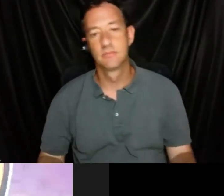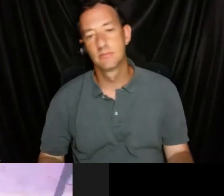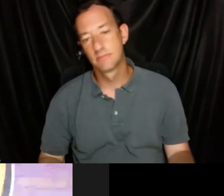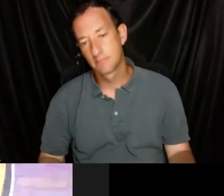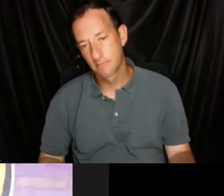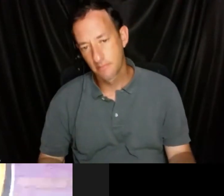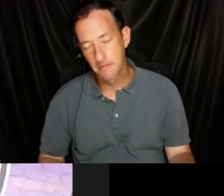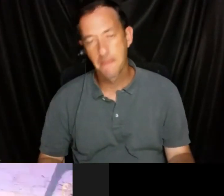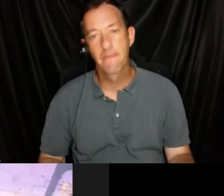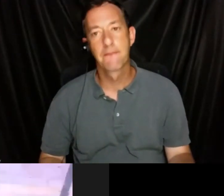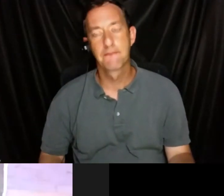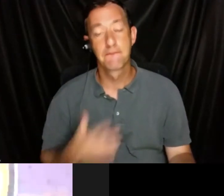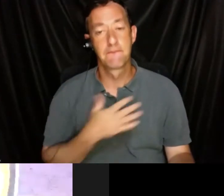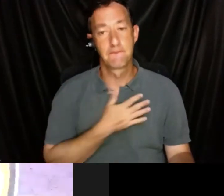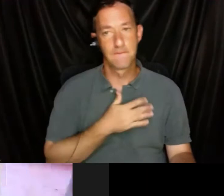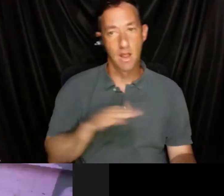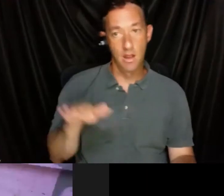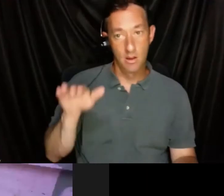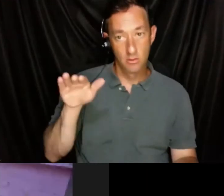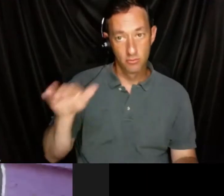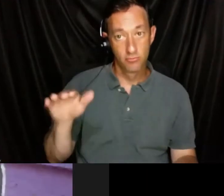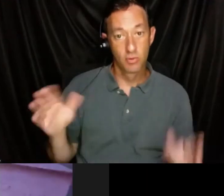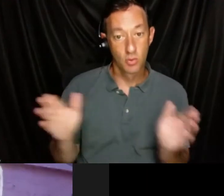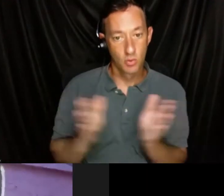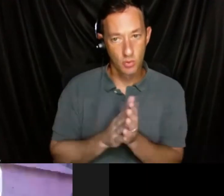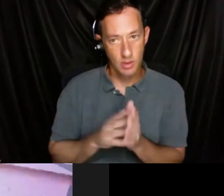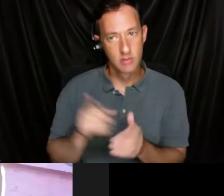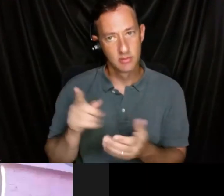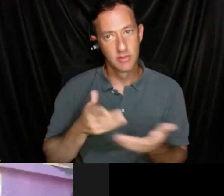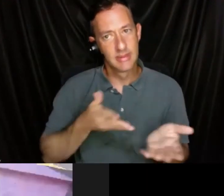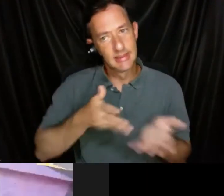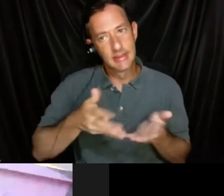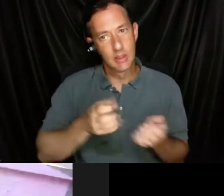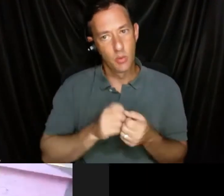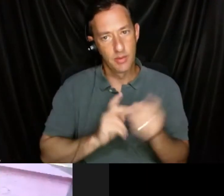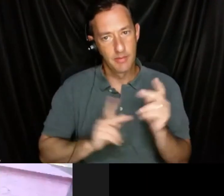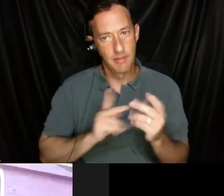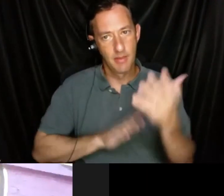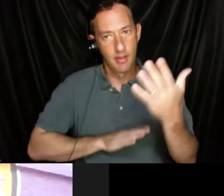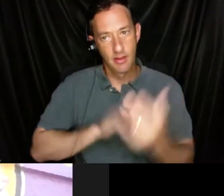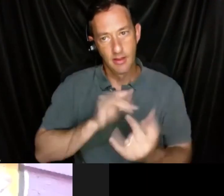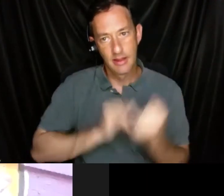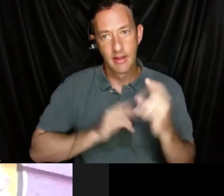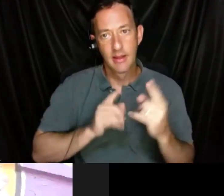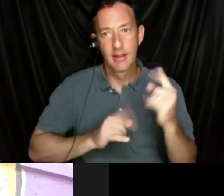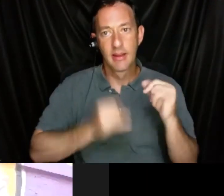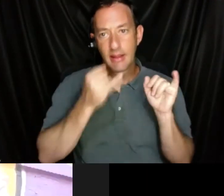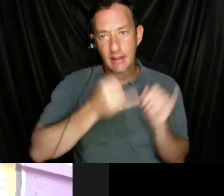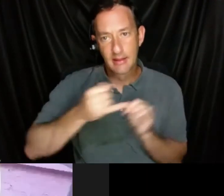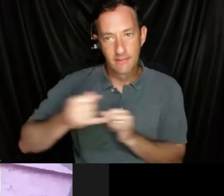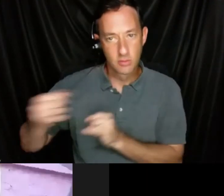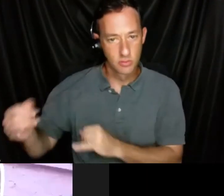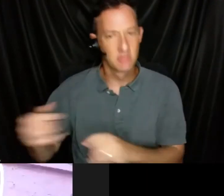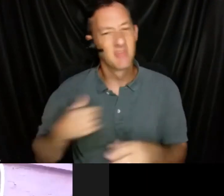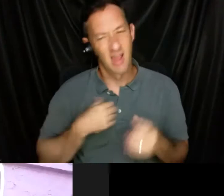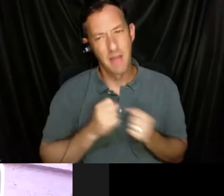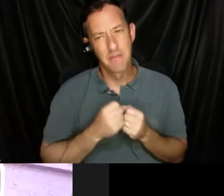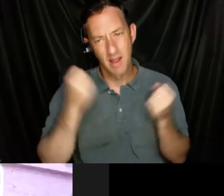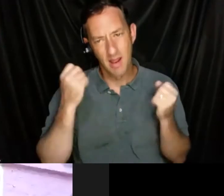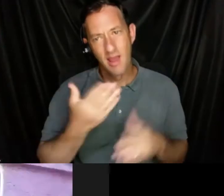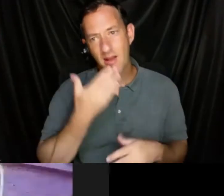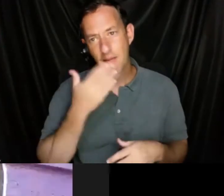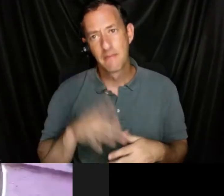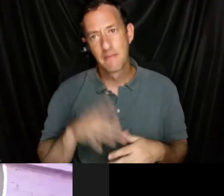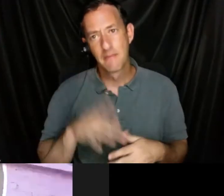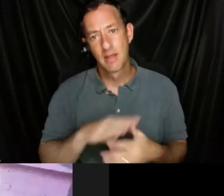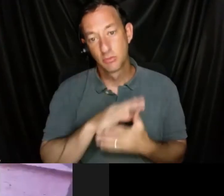The request that I would have is that they deal with people on individual basis, not just, I made a lot of bad choices,